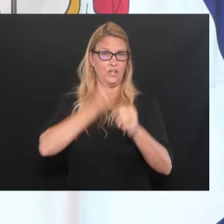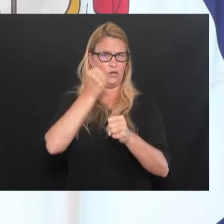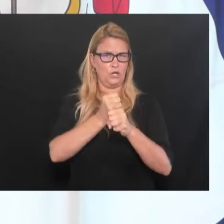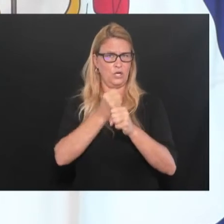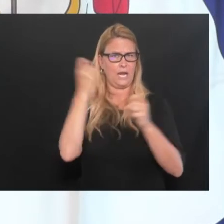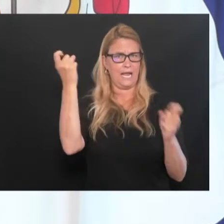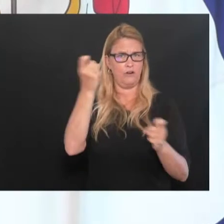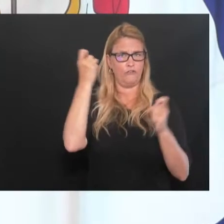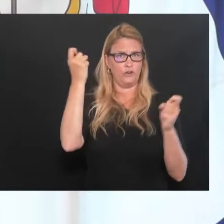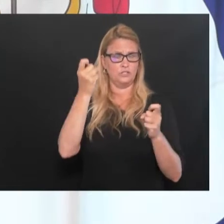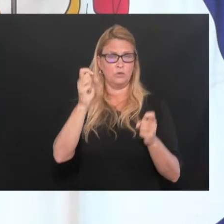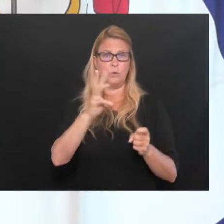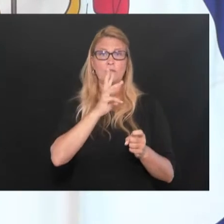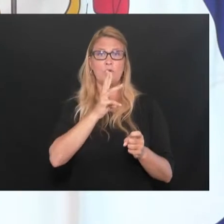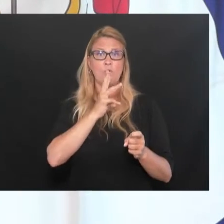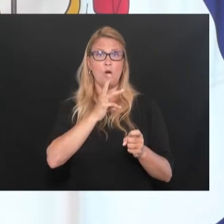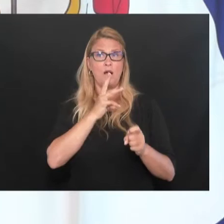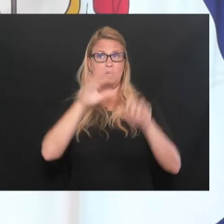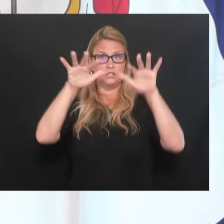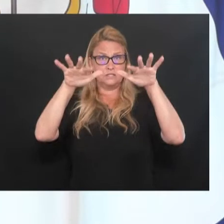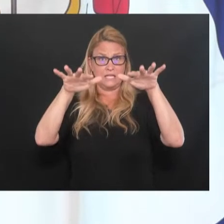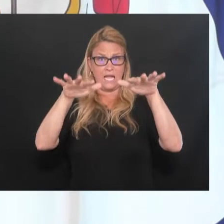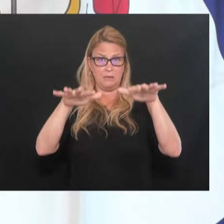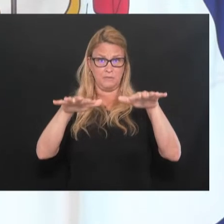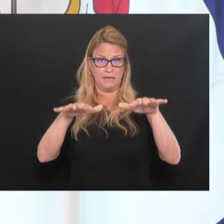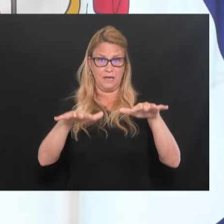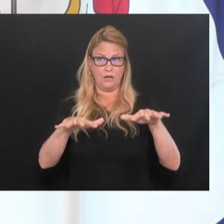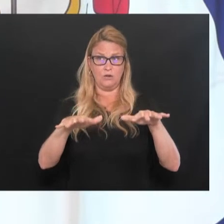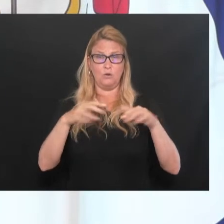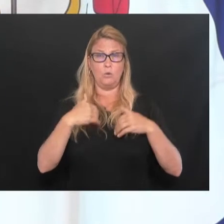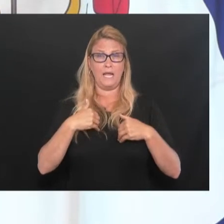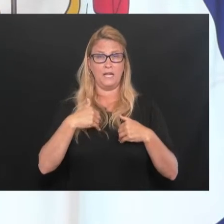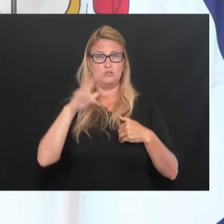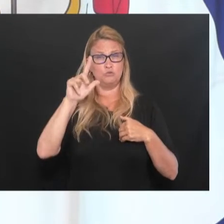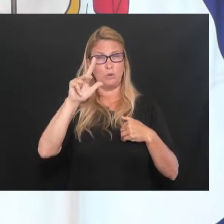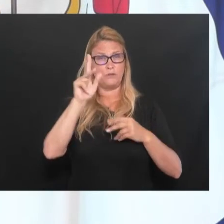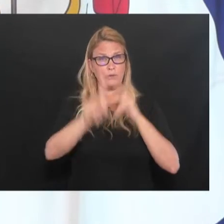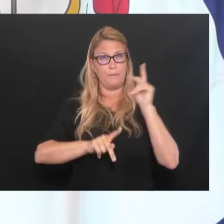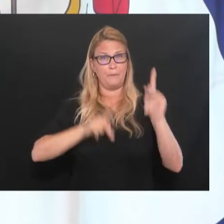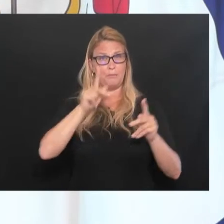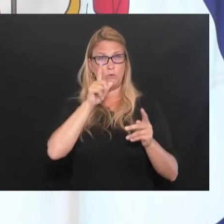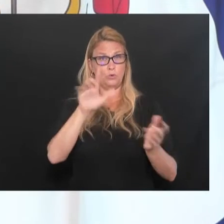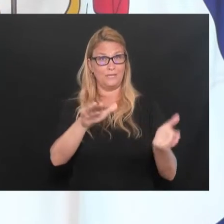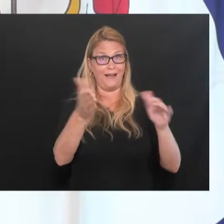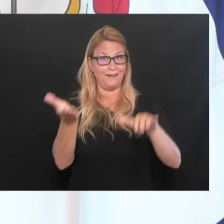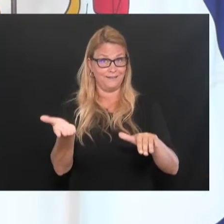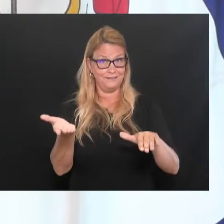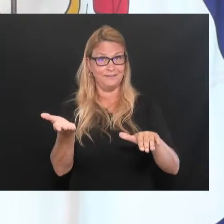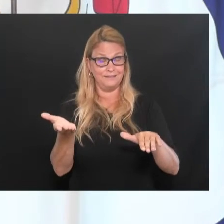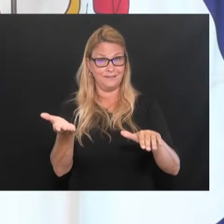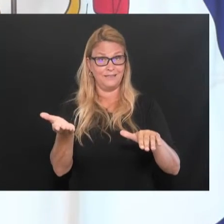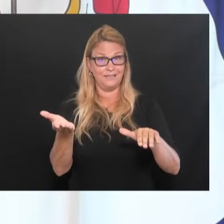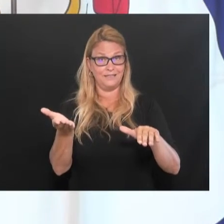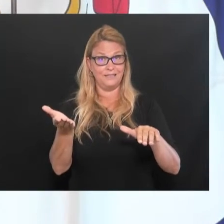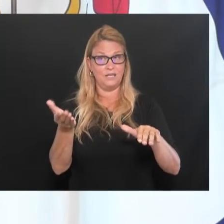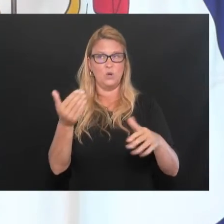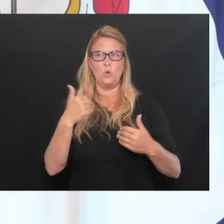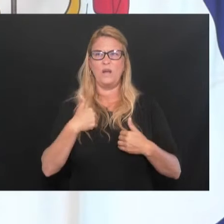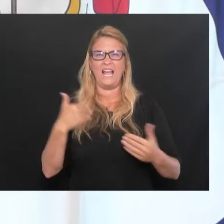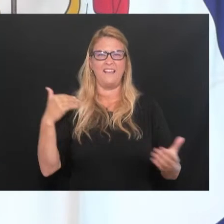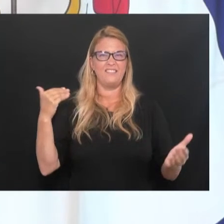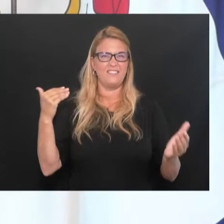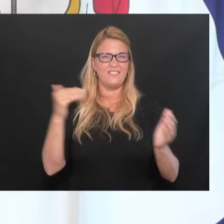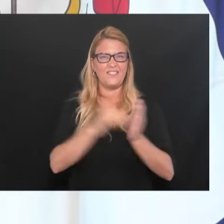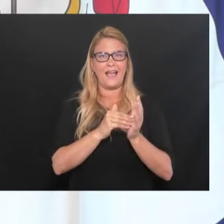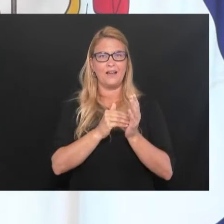when the waters finally did drop, we had 23 people that were dead. We had thousands of